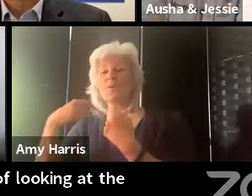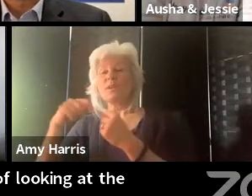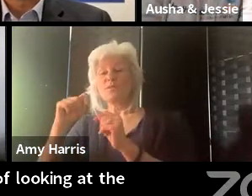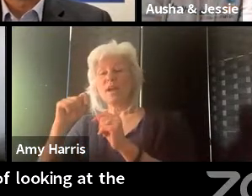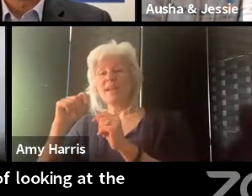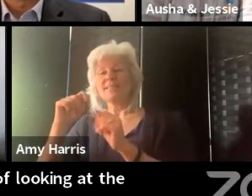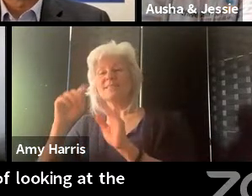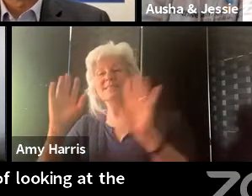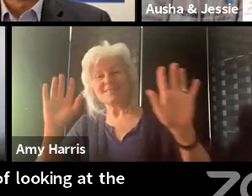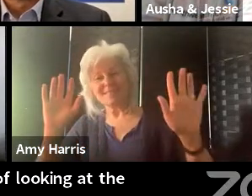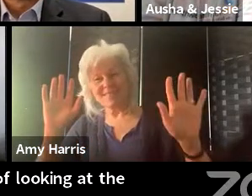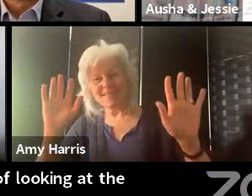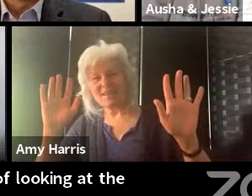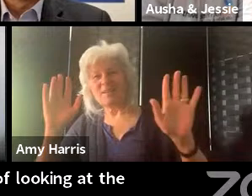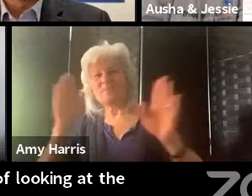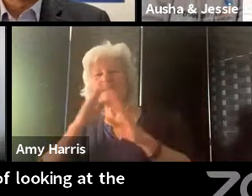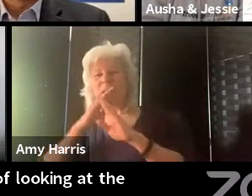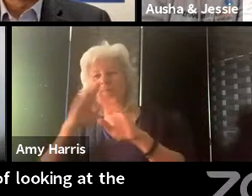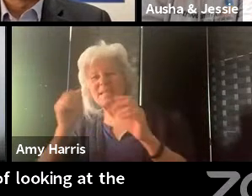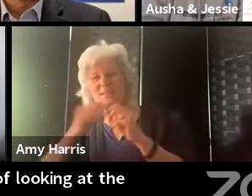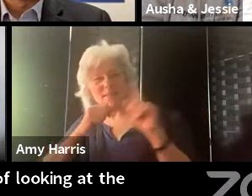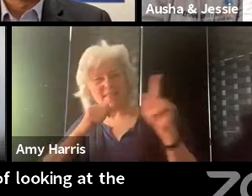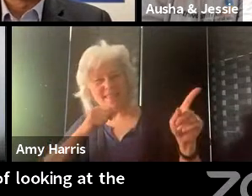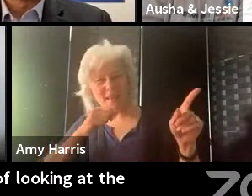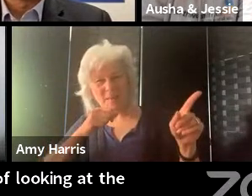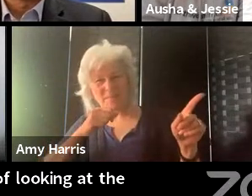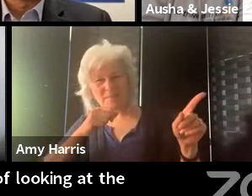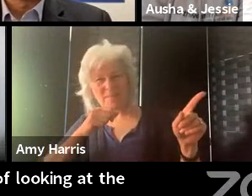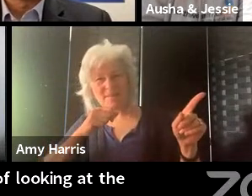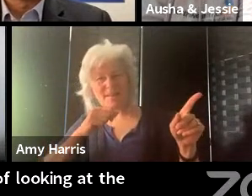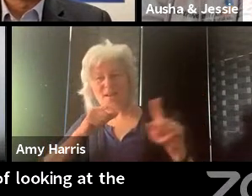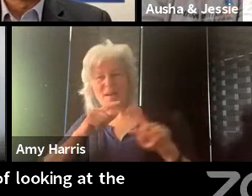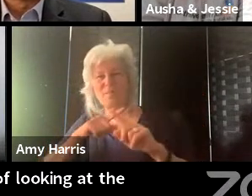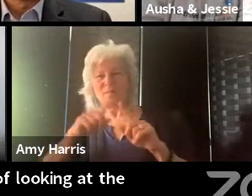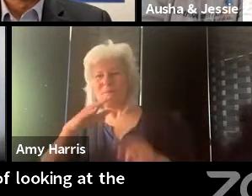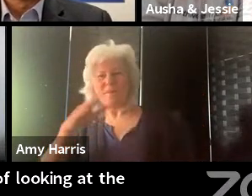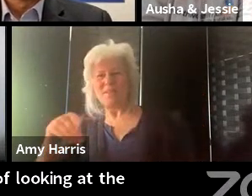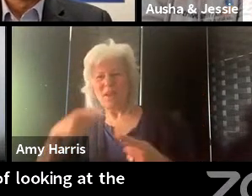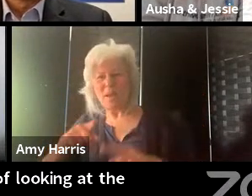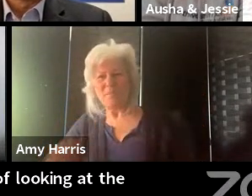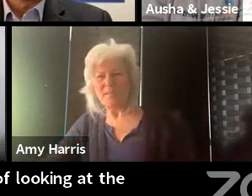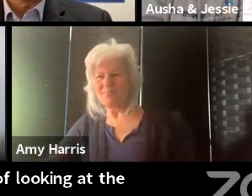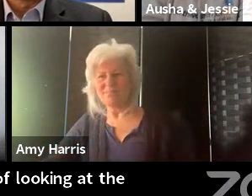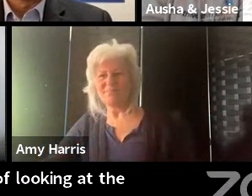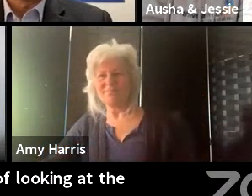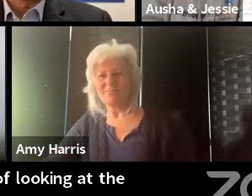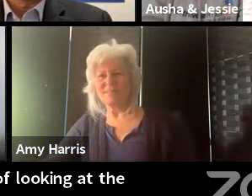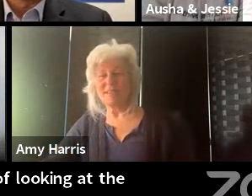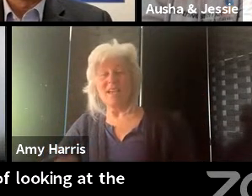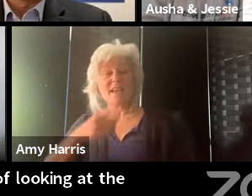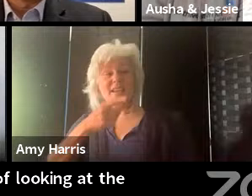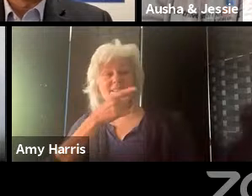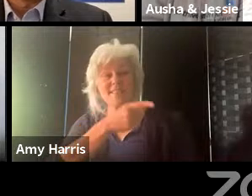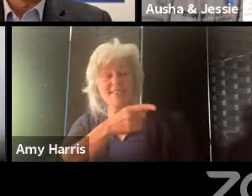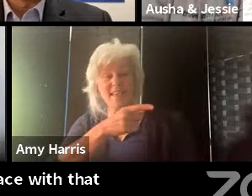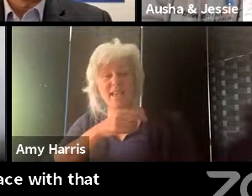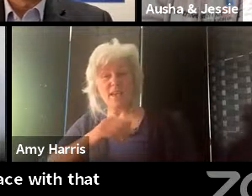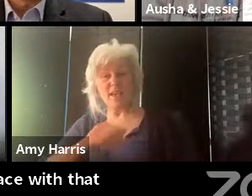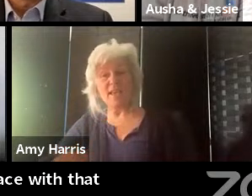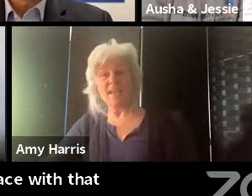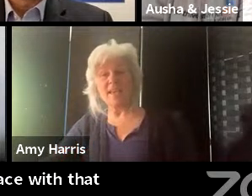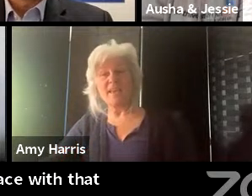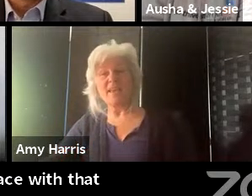peace with that group. But we never did, because they were raised in